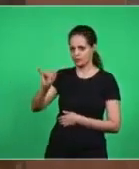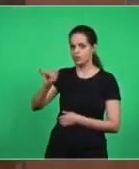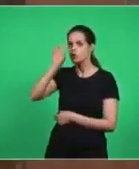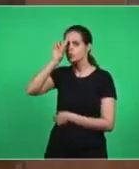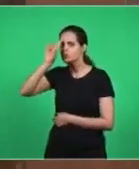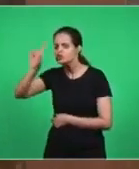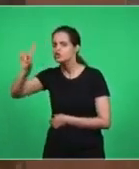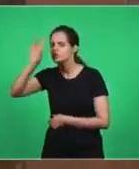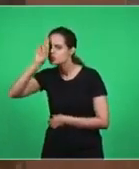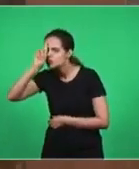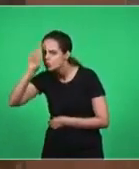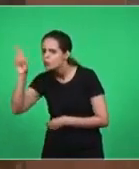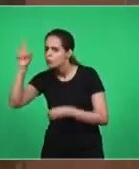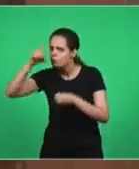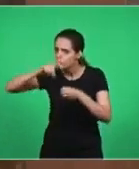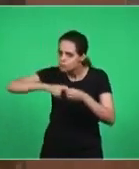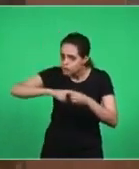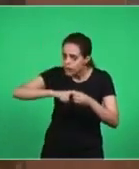Son,